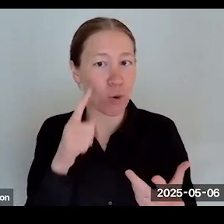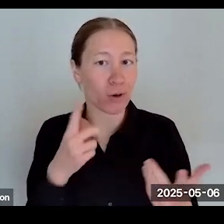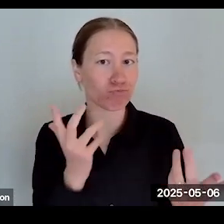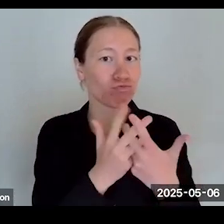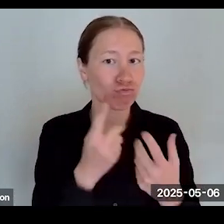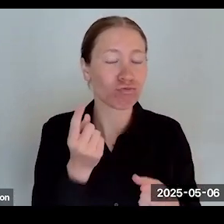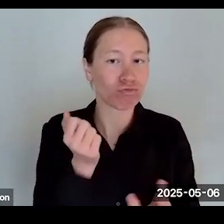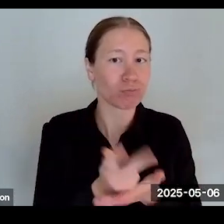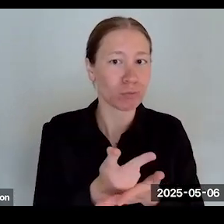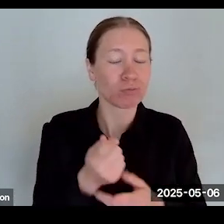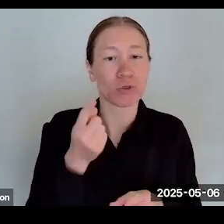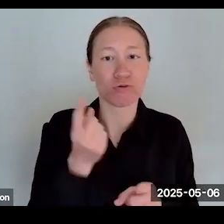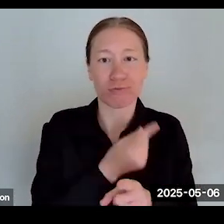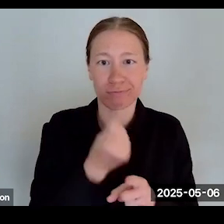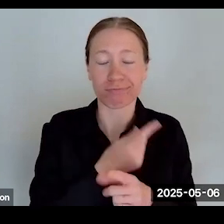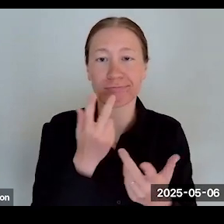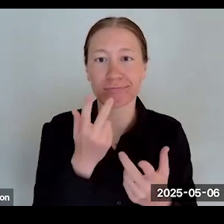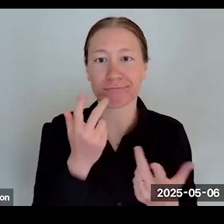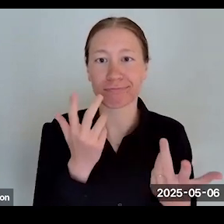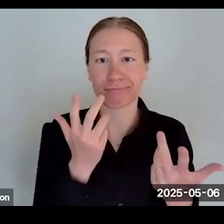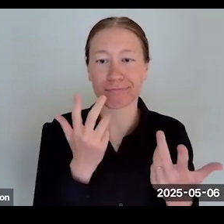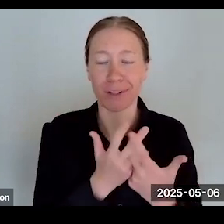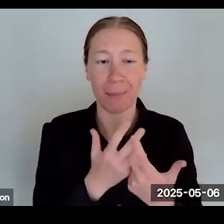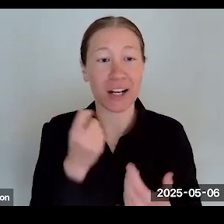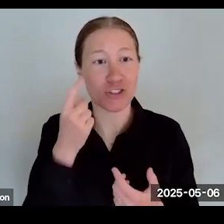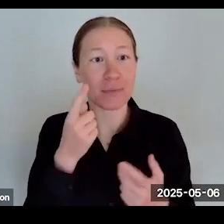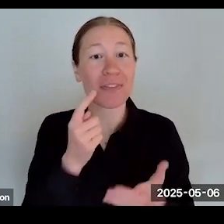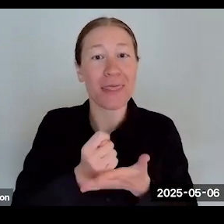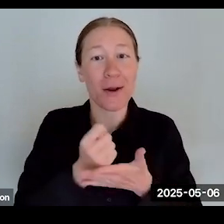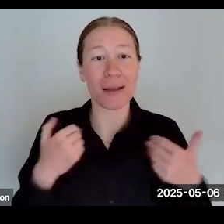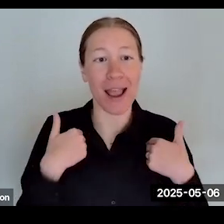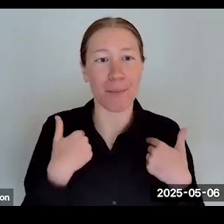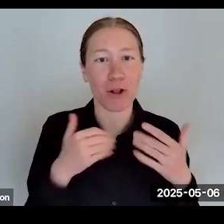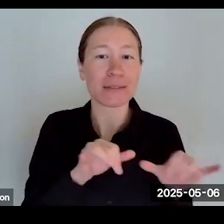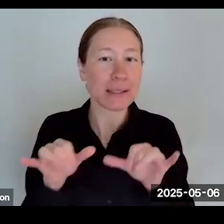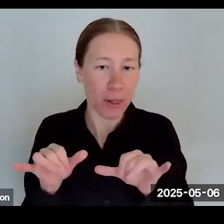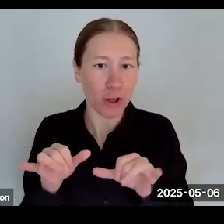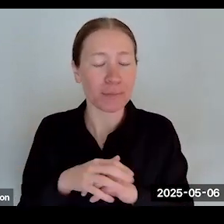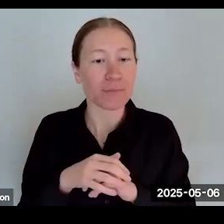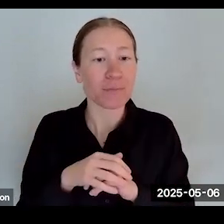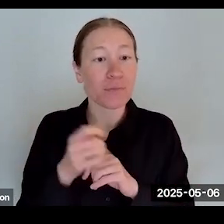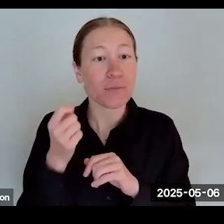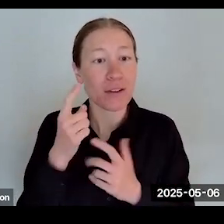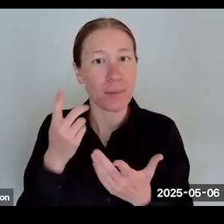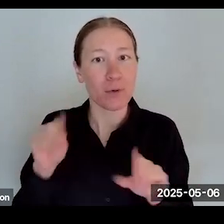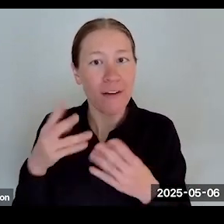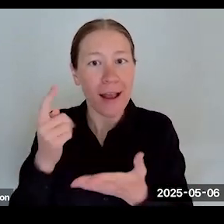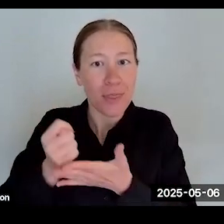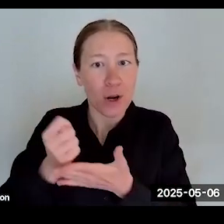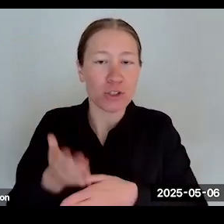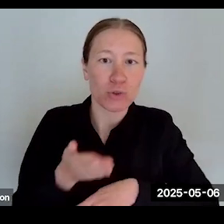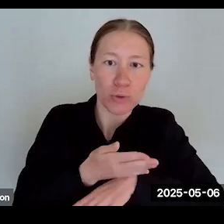Therapy animals are similar to ESAs. They are used to provide therapeutic contact in clinical settings to improve